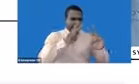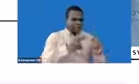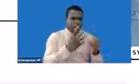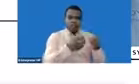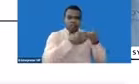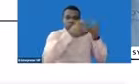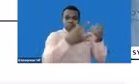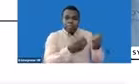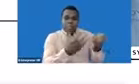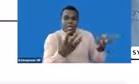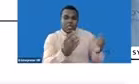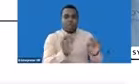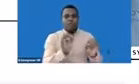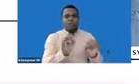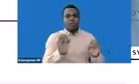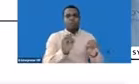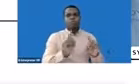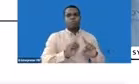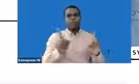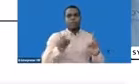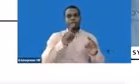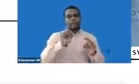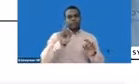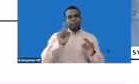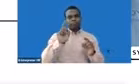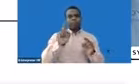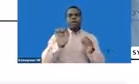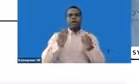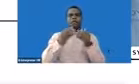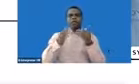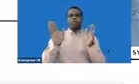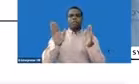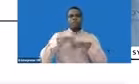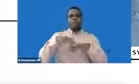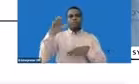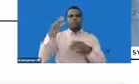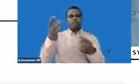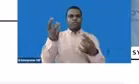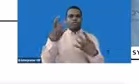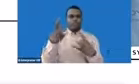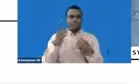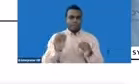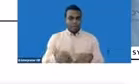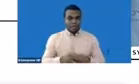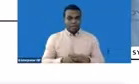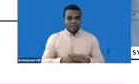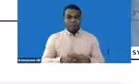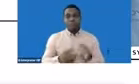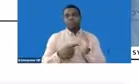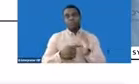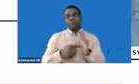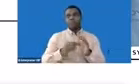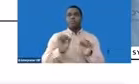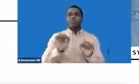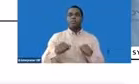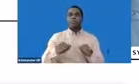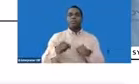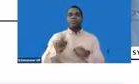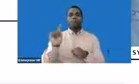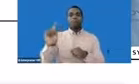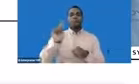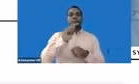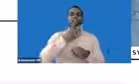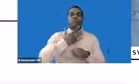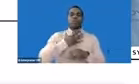language users, actually they can sign in that video, or they can send a screenshot. So it is